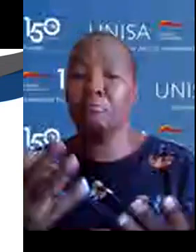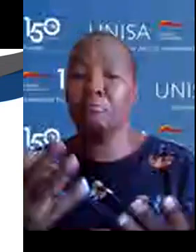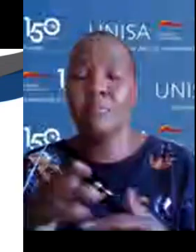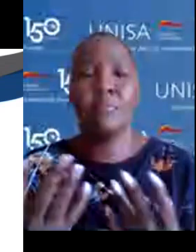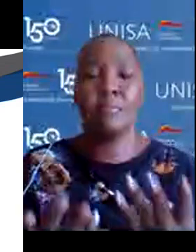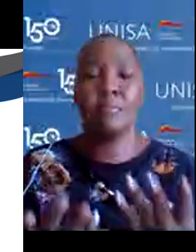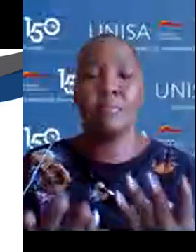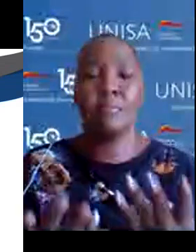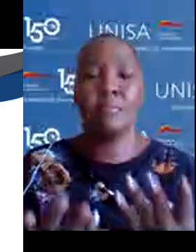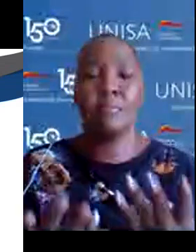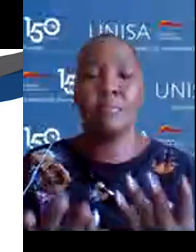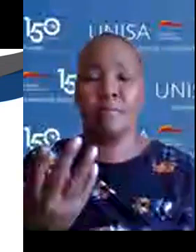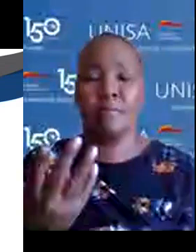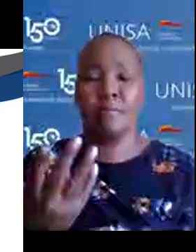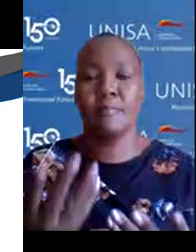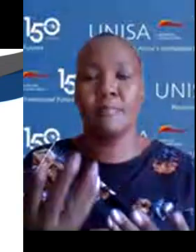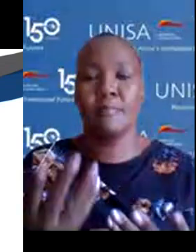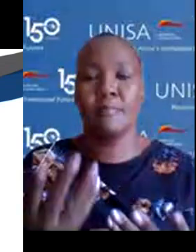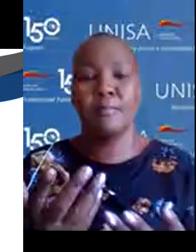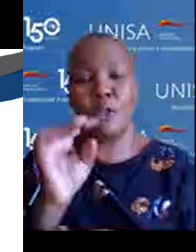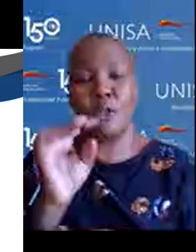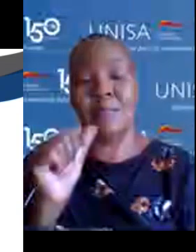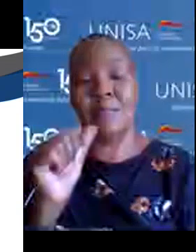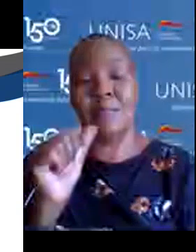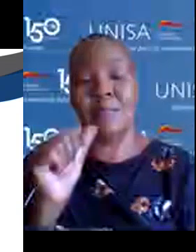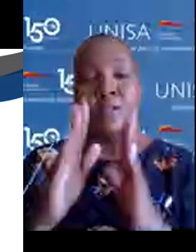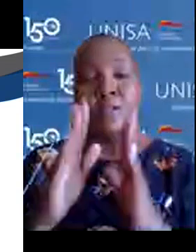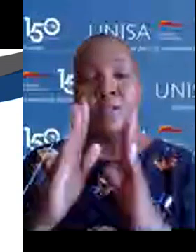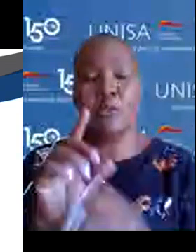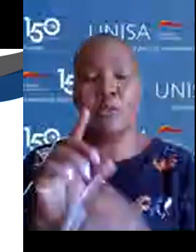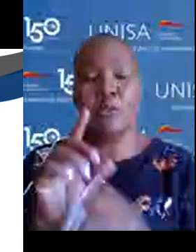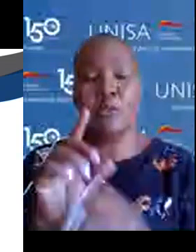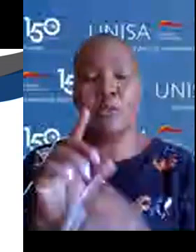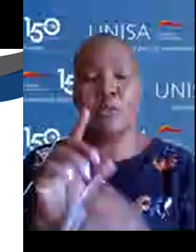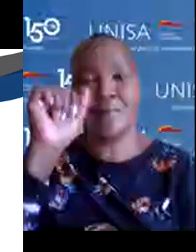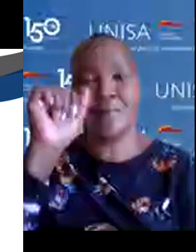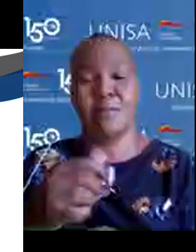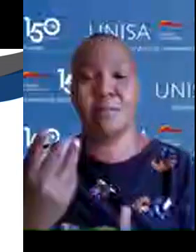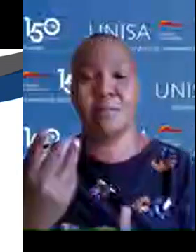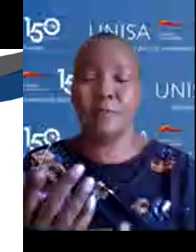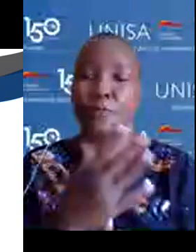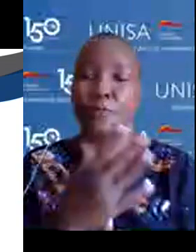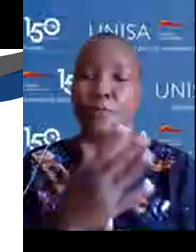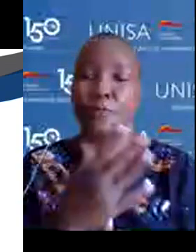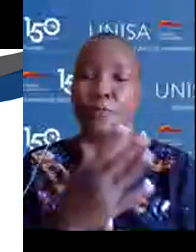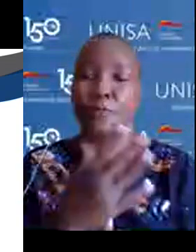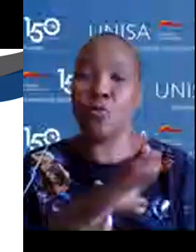UNISA student, you will select yes. If you're not a UNISA student, you will select no.